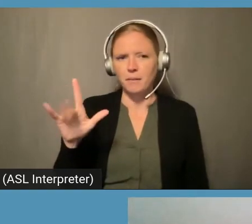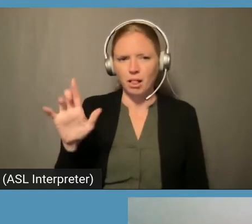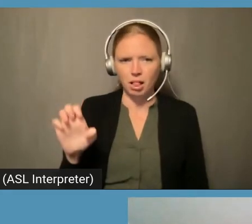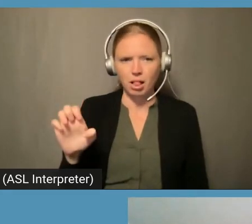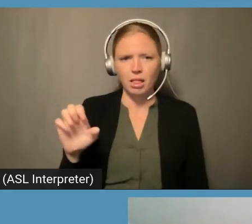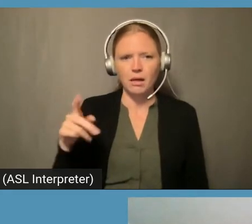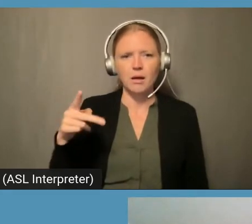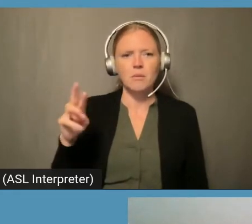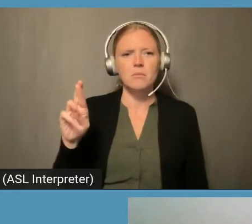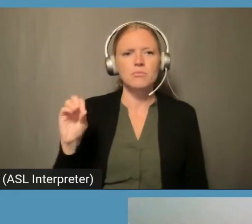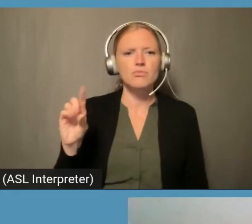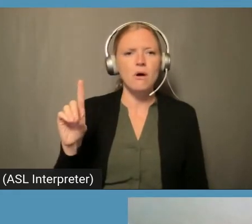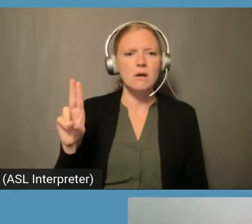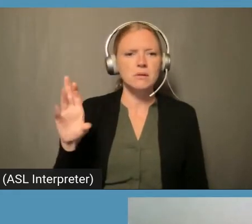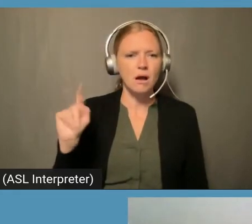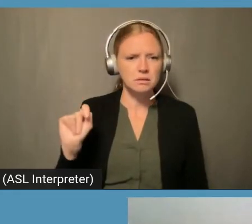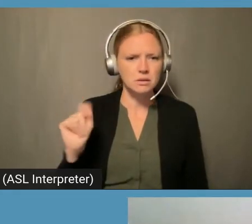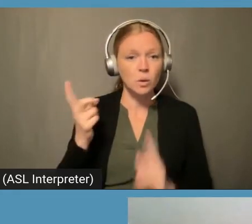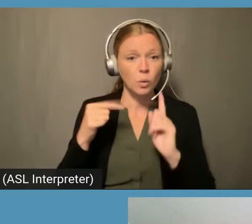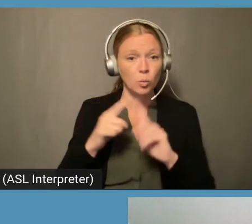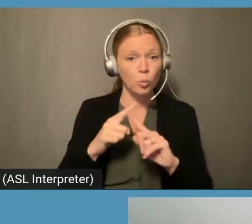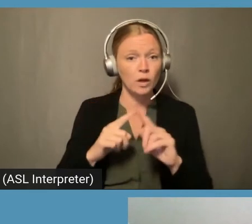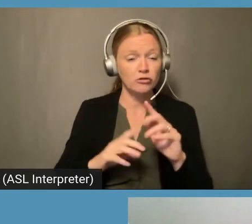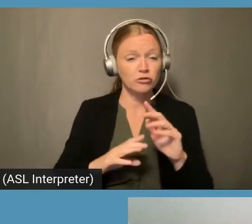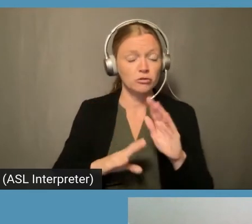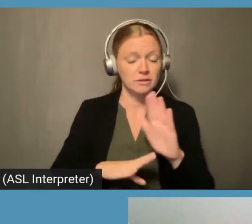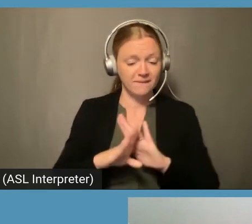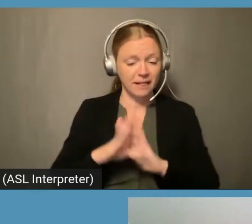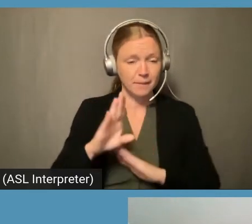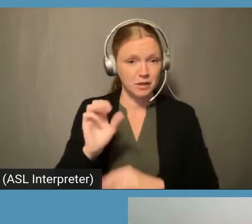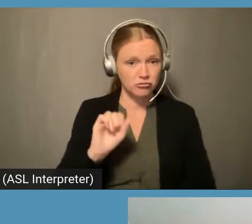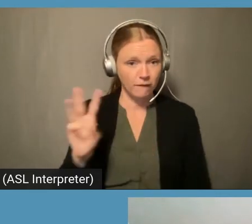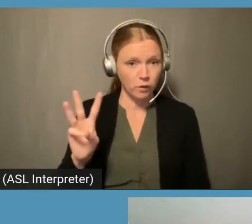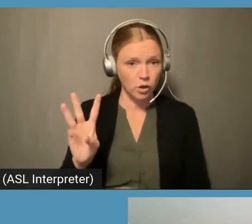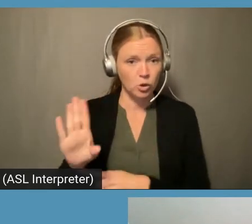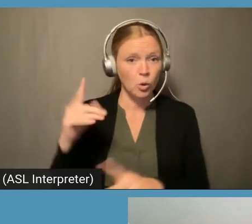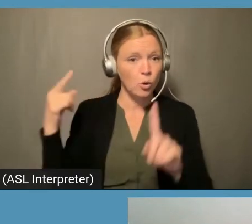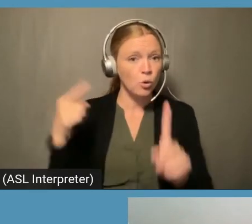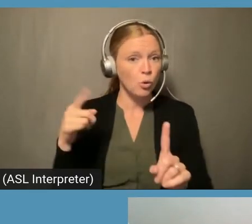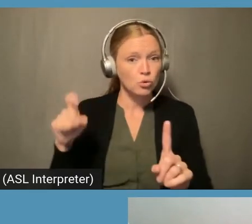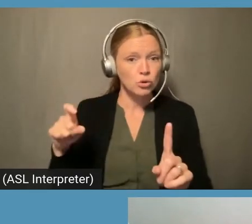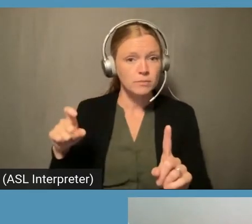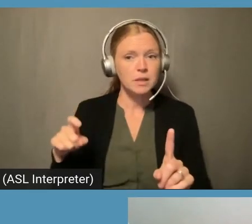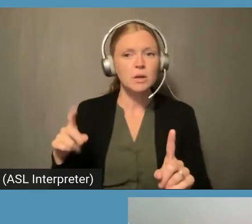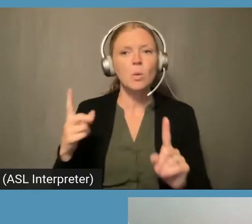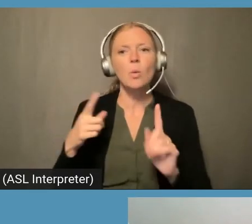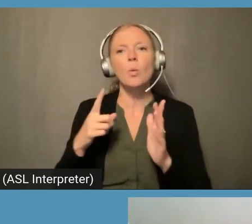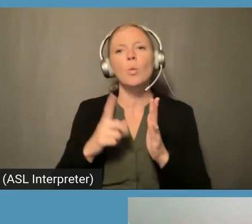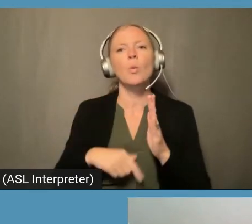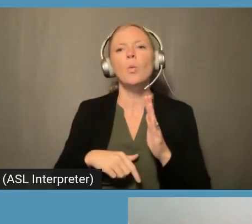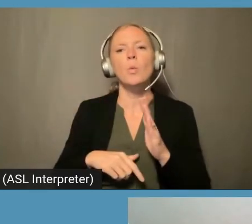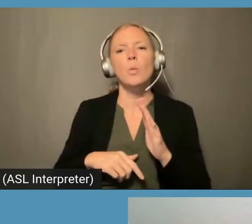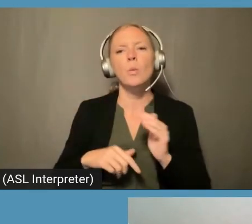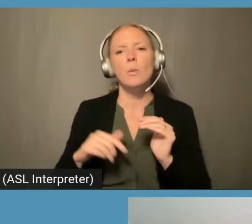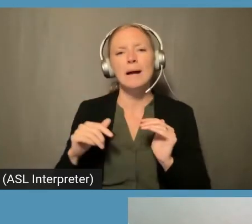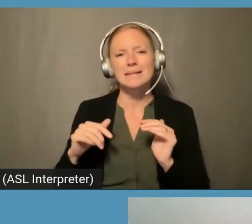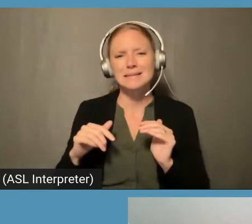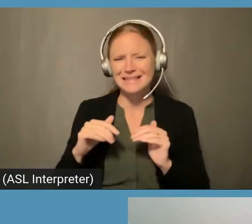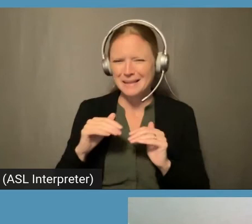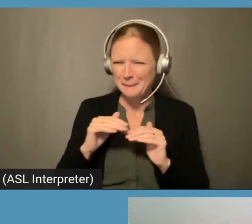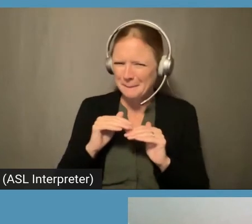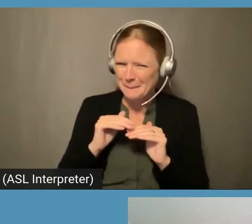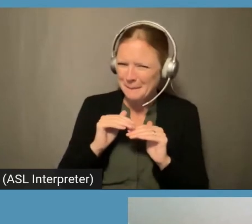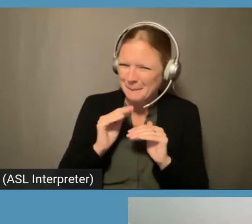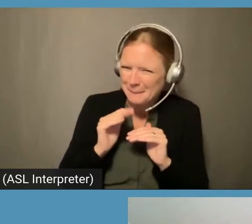piece of software, your goal should be, what is the minimally useful thing that you